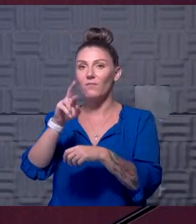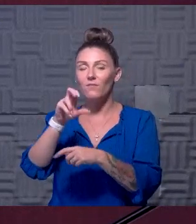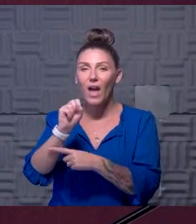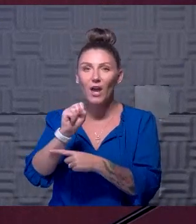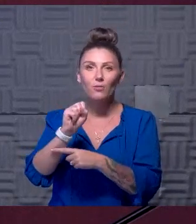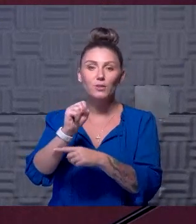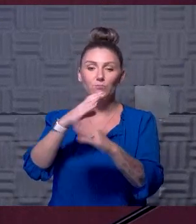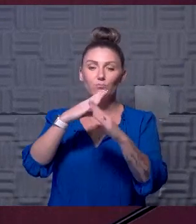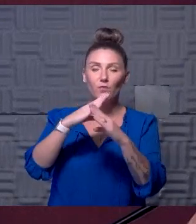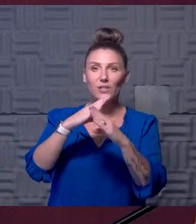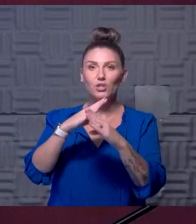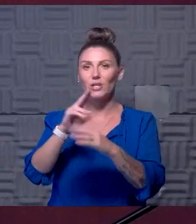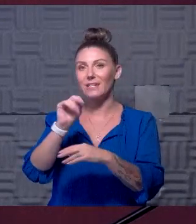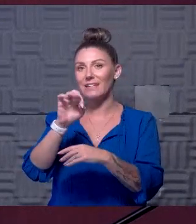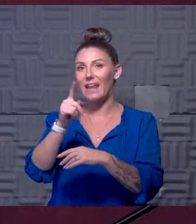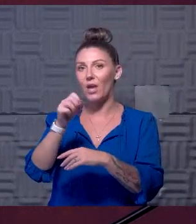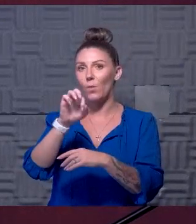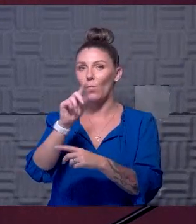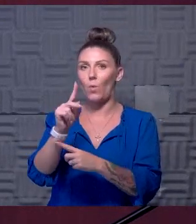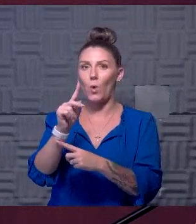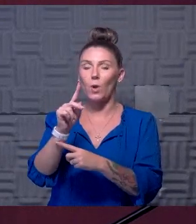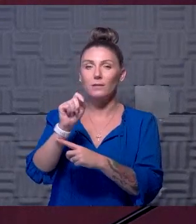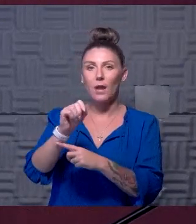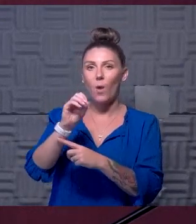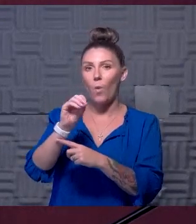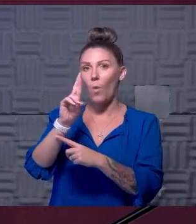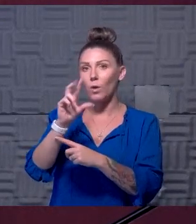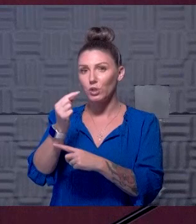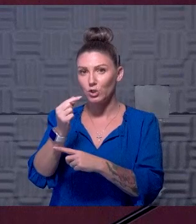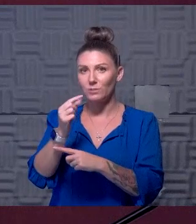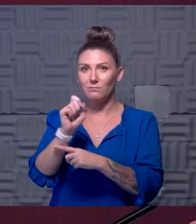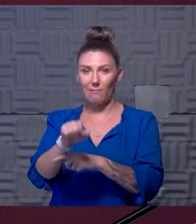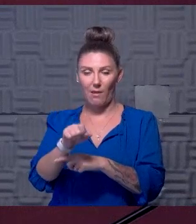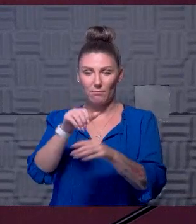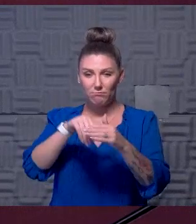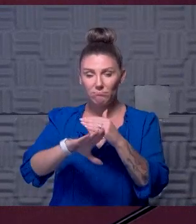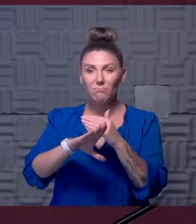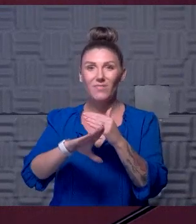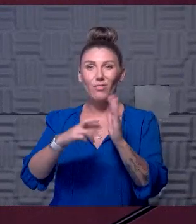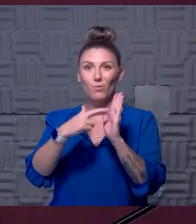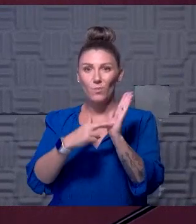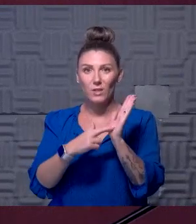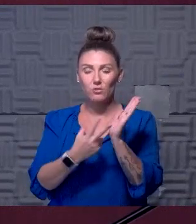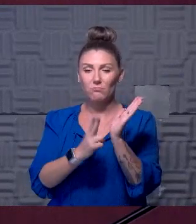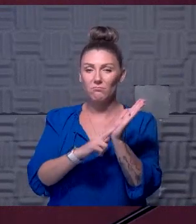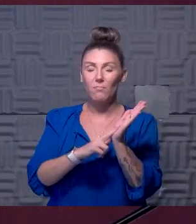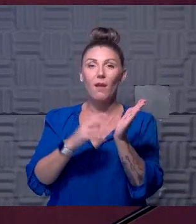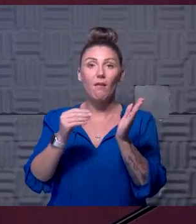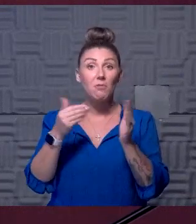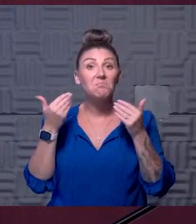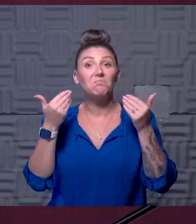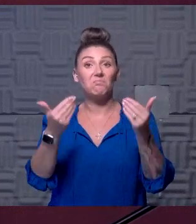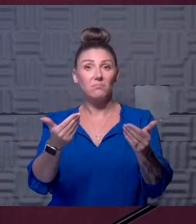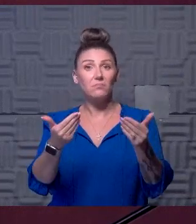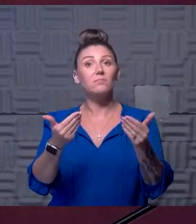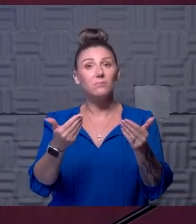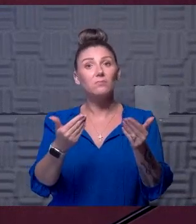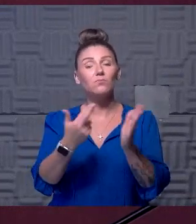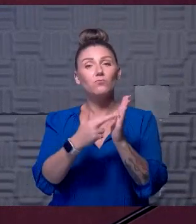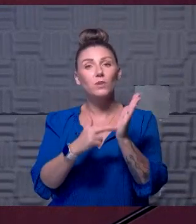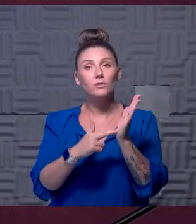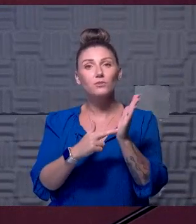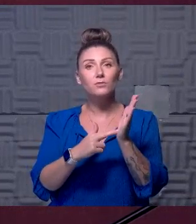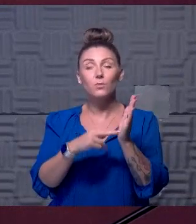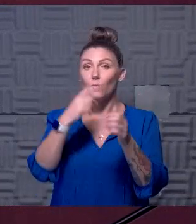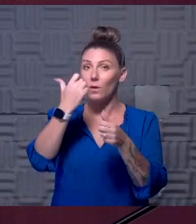coronaviruspreventionnetwork.org. You can go on that registry. If you go into that registry and go ahead and register for the vaccine study, keep